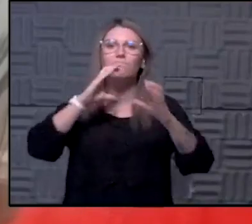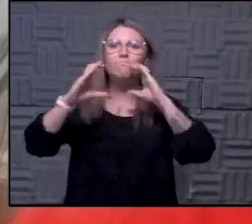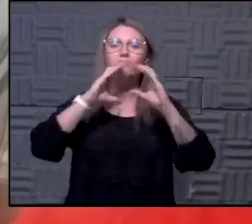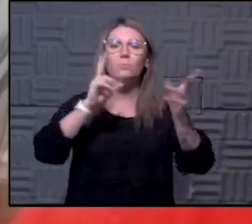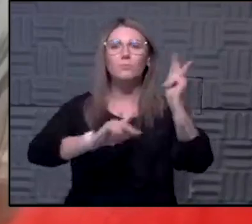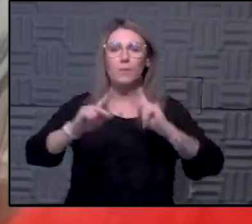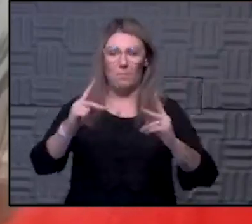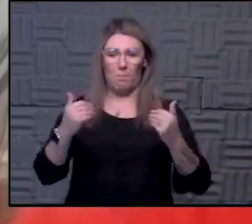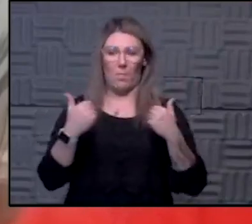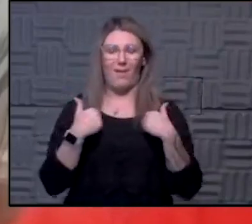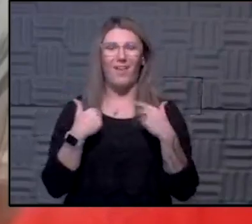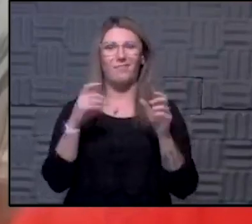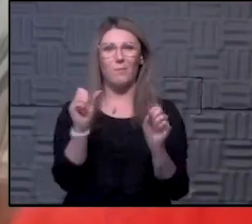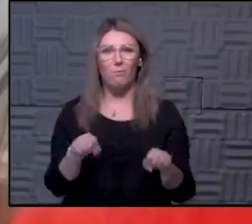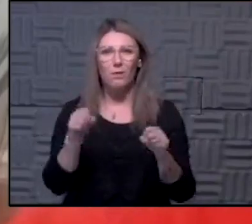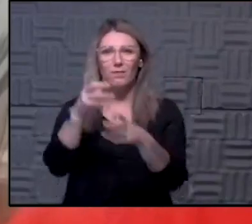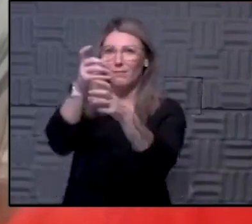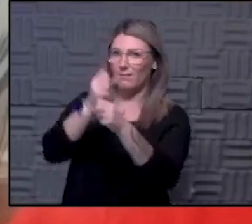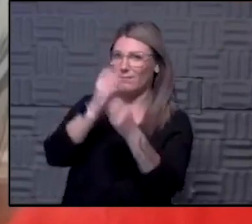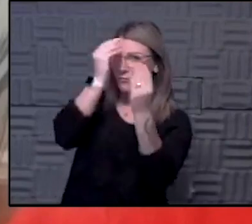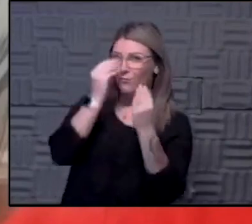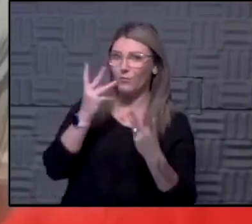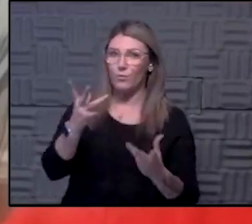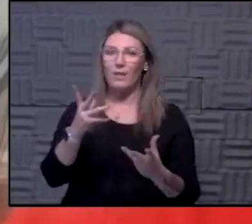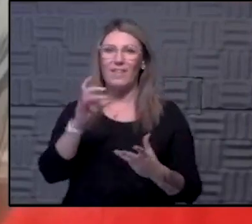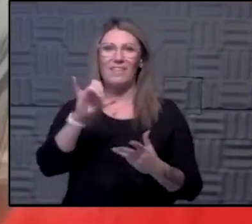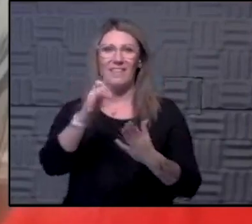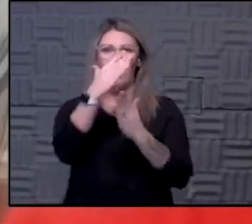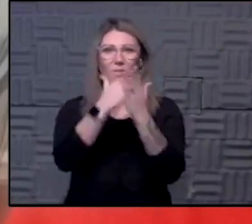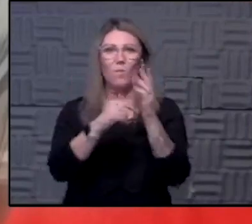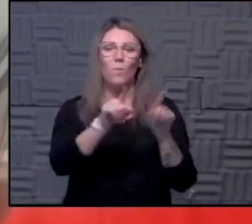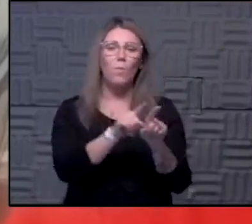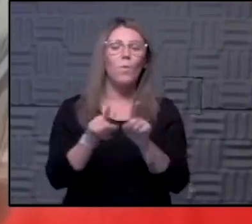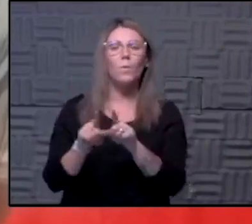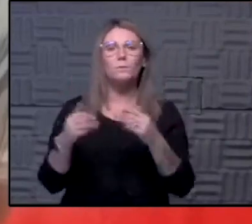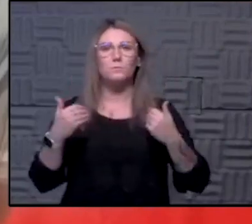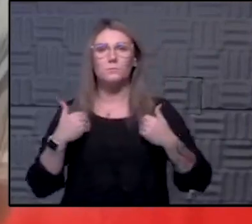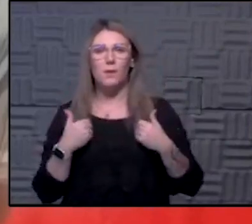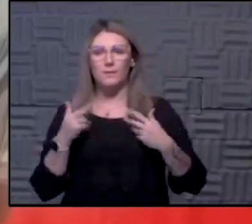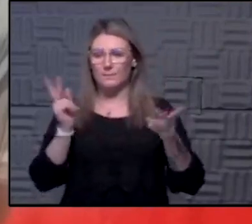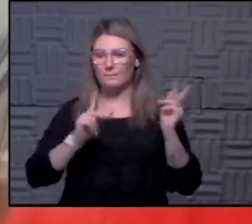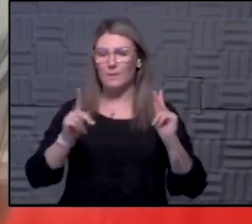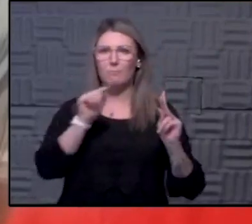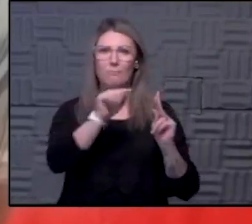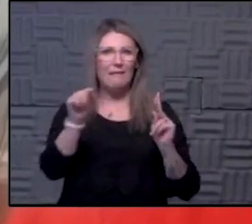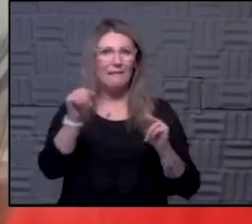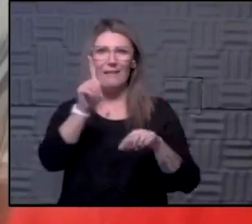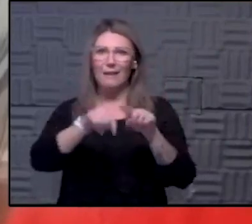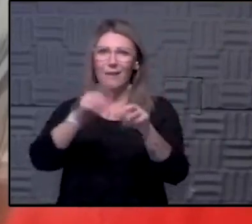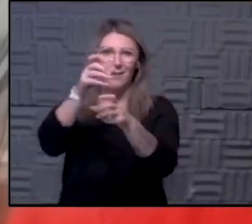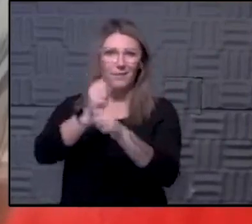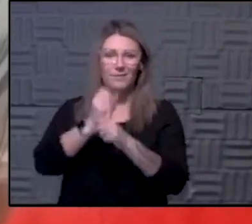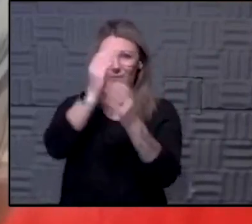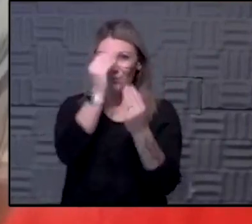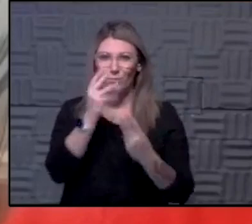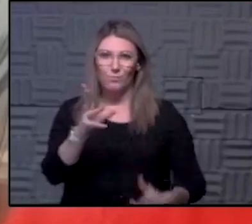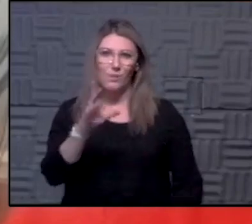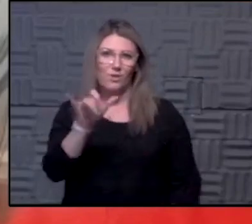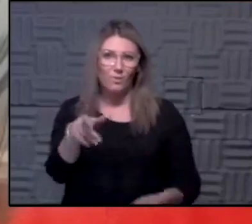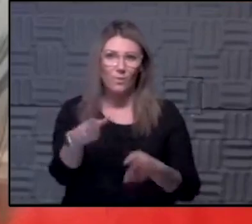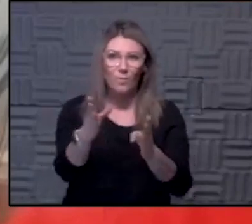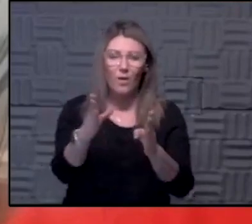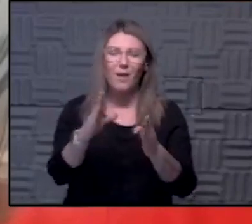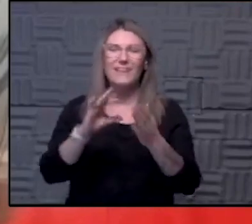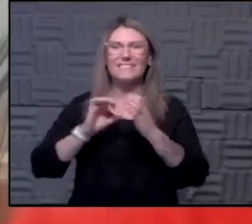capability to receive that information, that list will also contain those that are not able to receive information that way. And that's